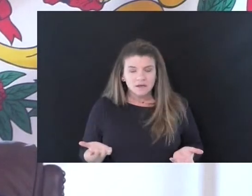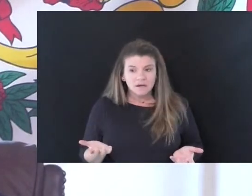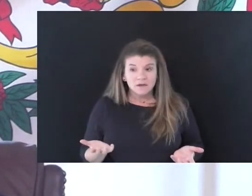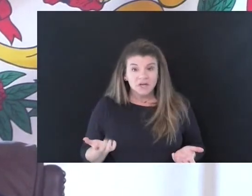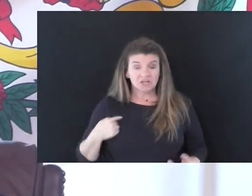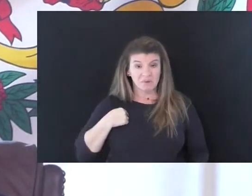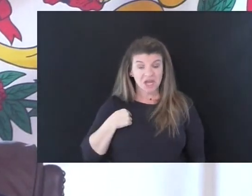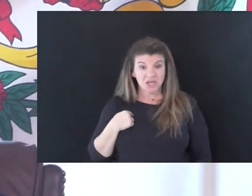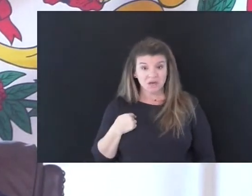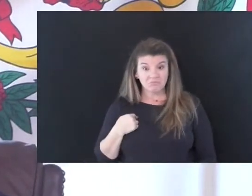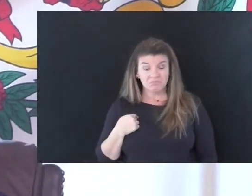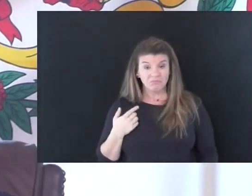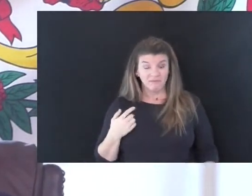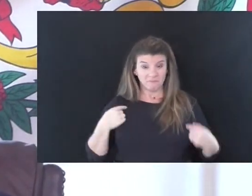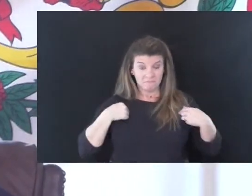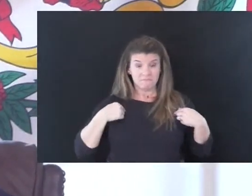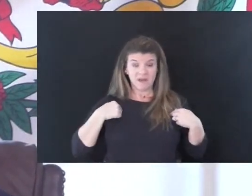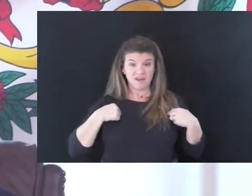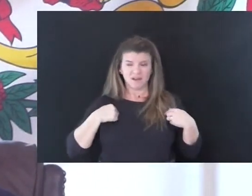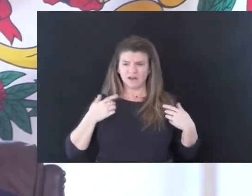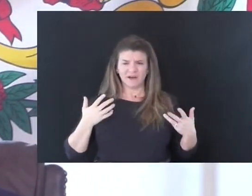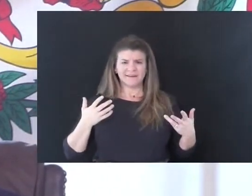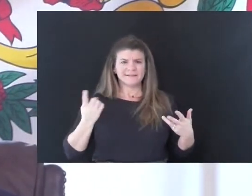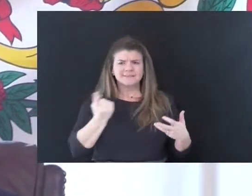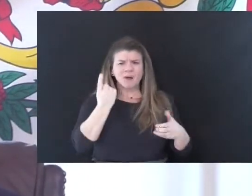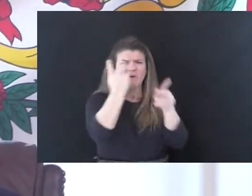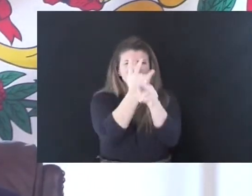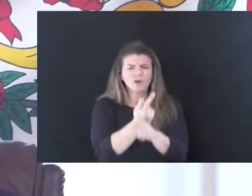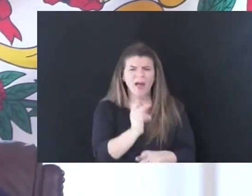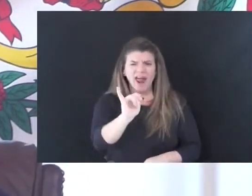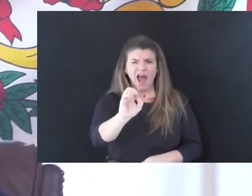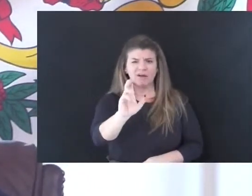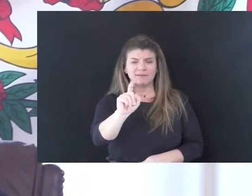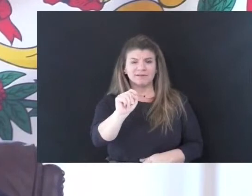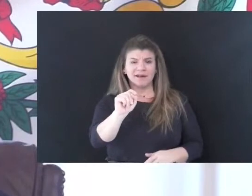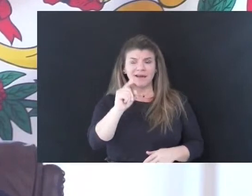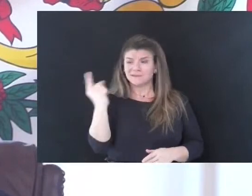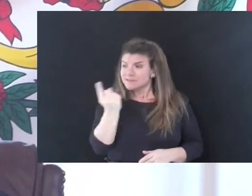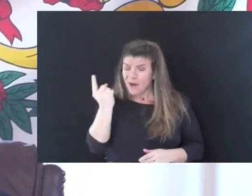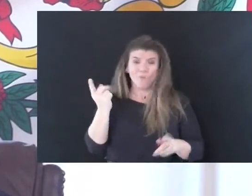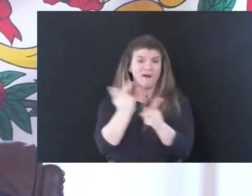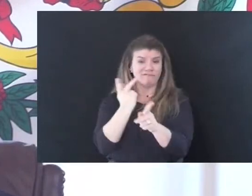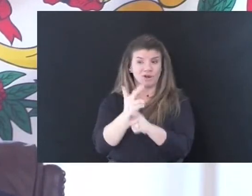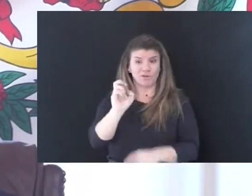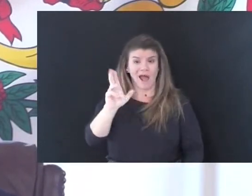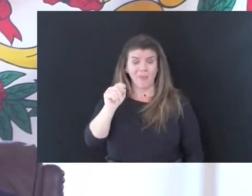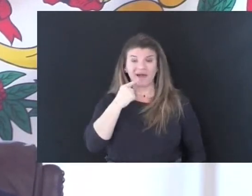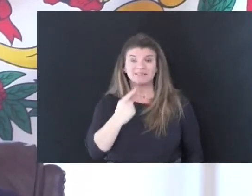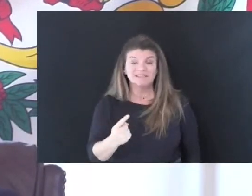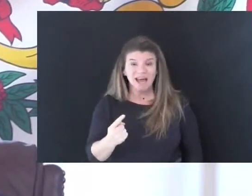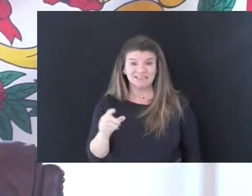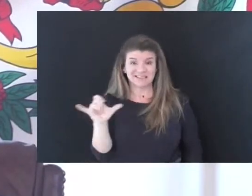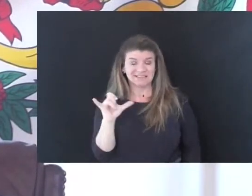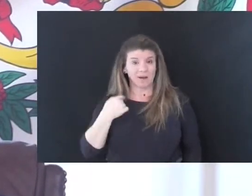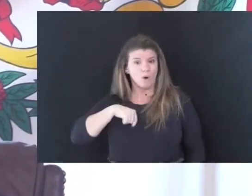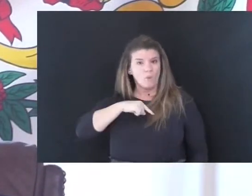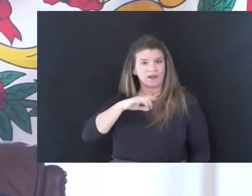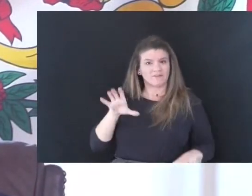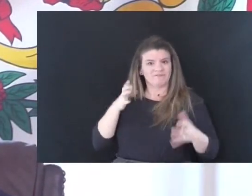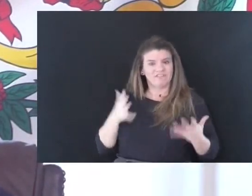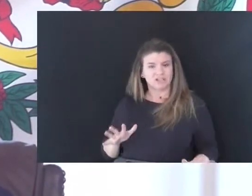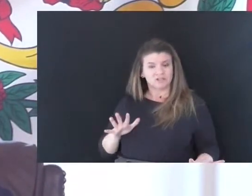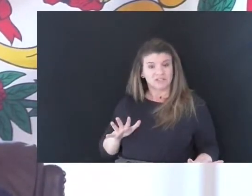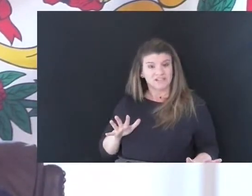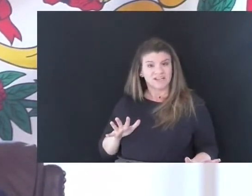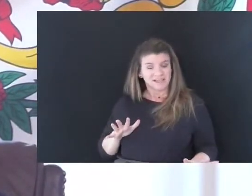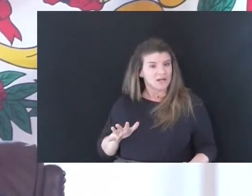to me, somebody do the math. Somebody just figure this out that says just what we did early on when